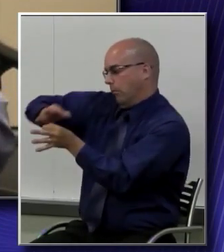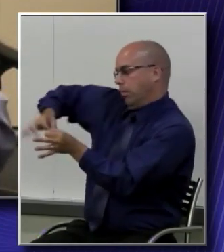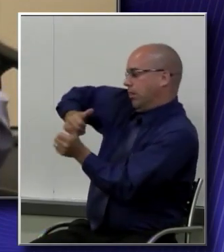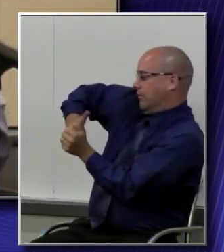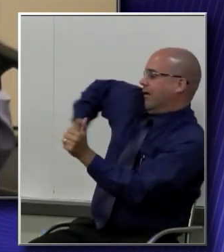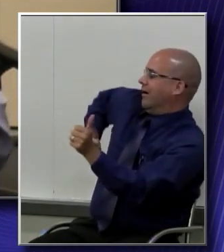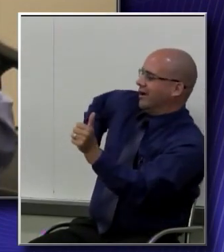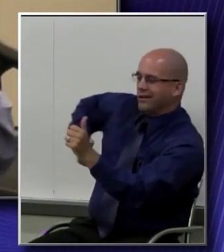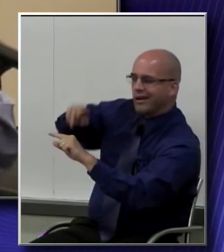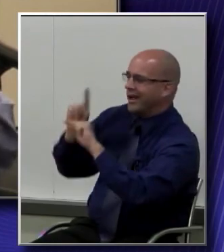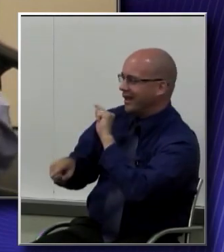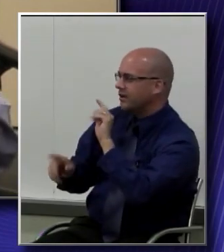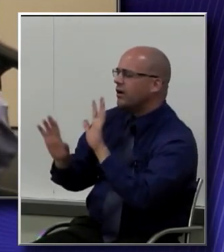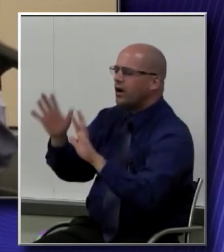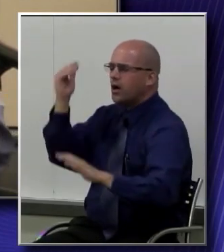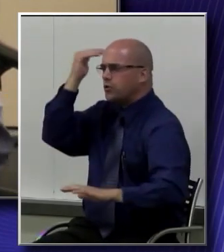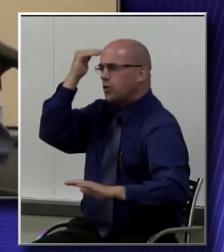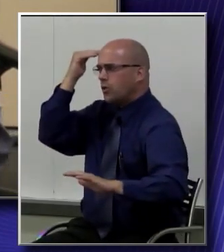the best in system